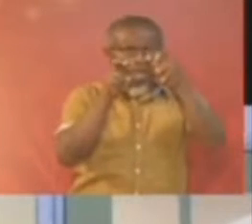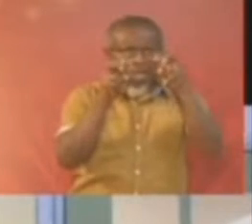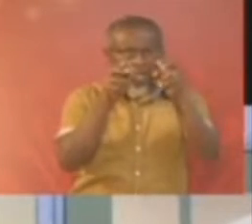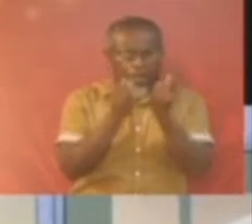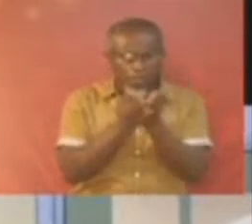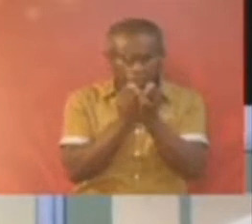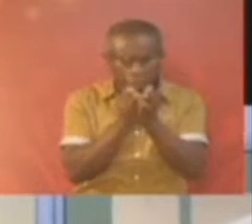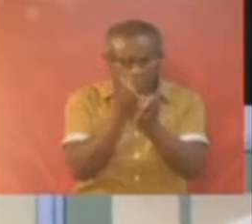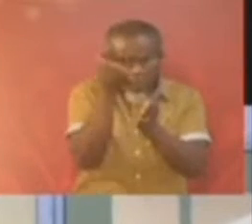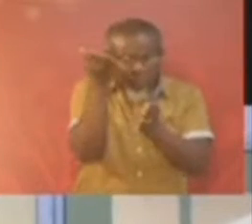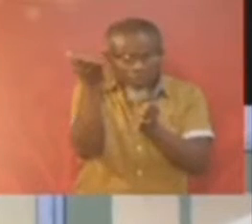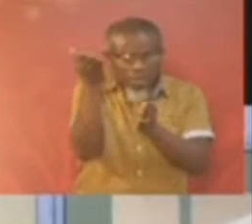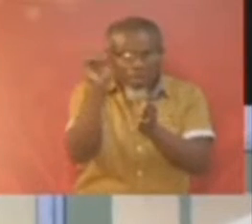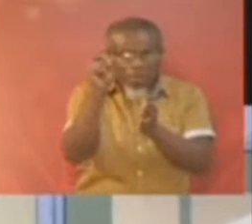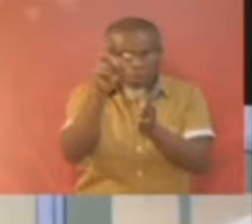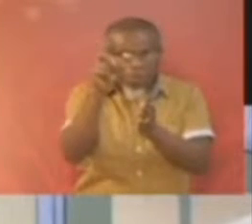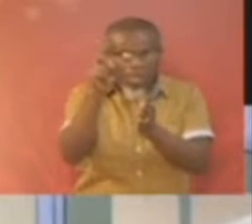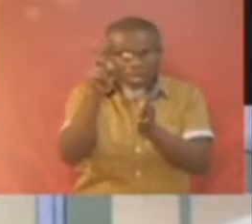onto